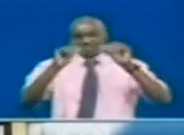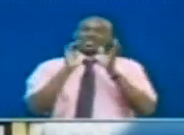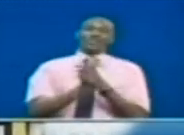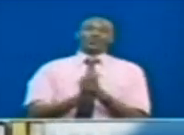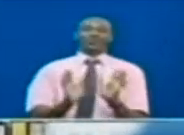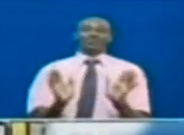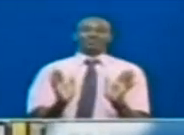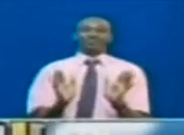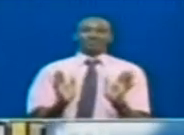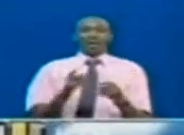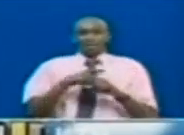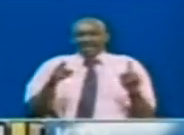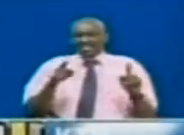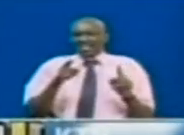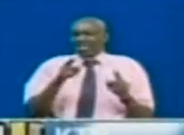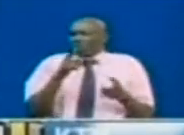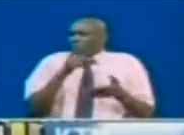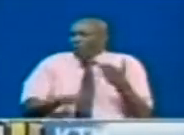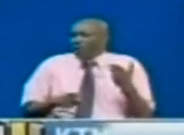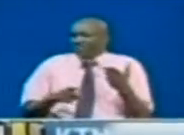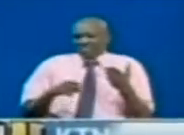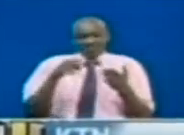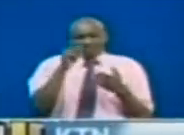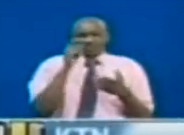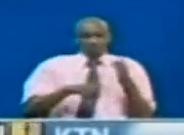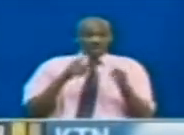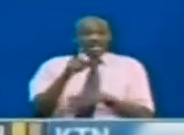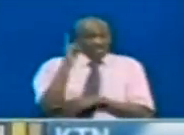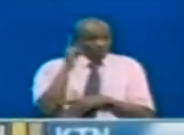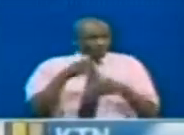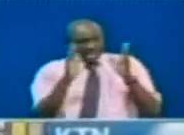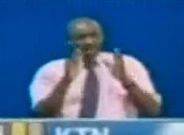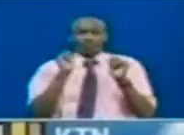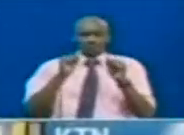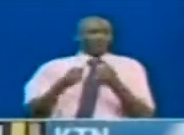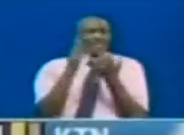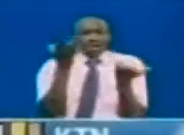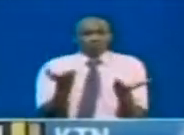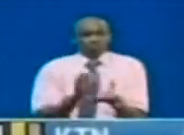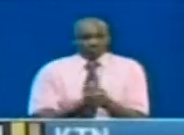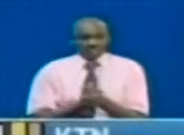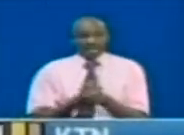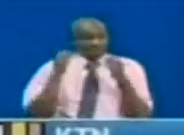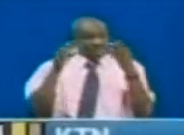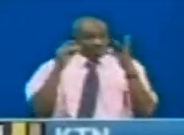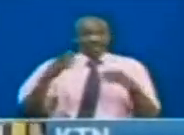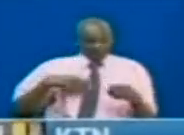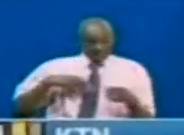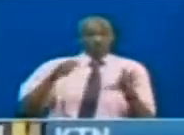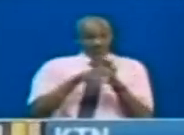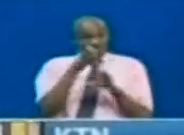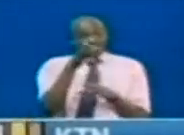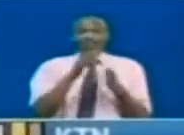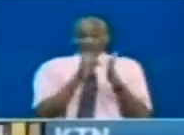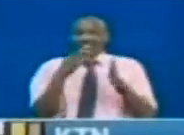end of quote. But just what exactly are the legal implications of this expose? A big number of the members of the public